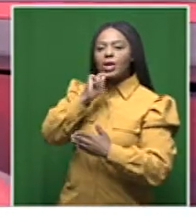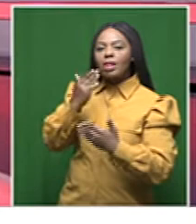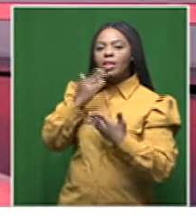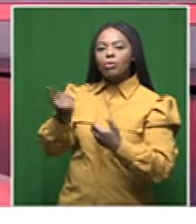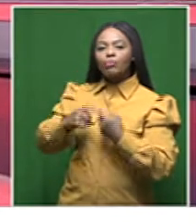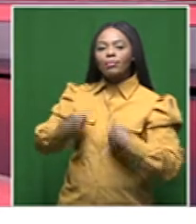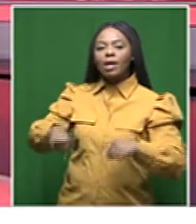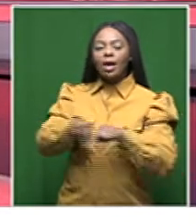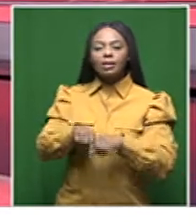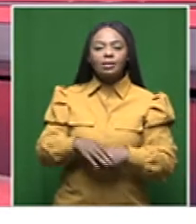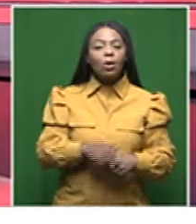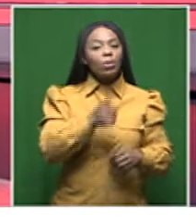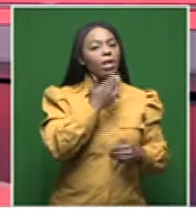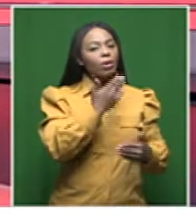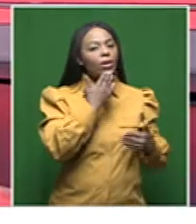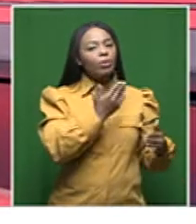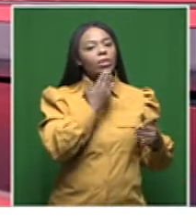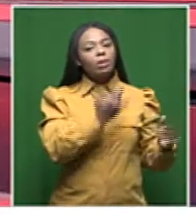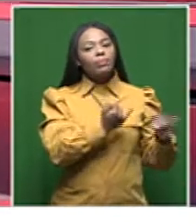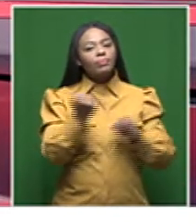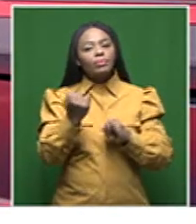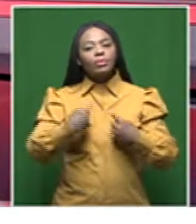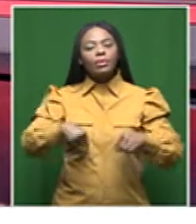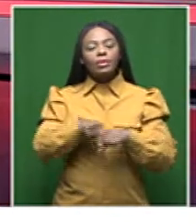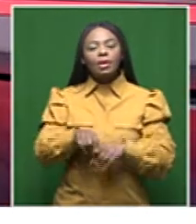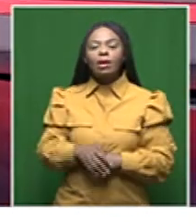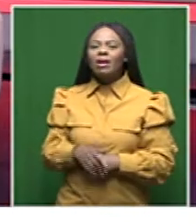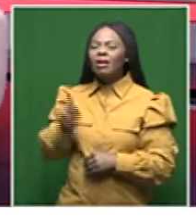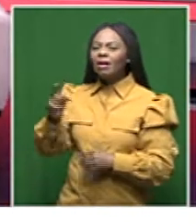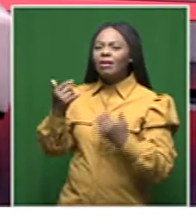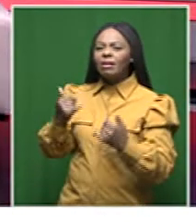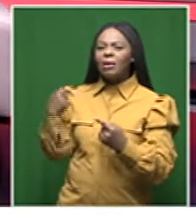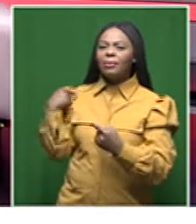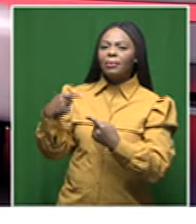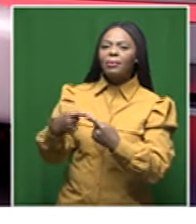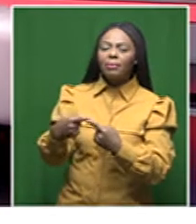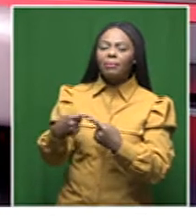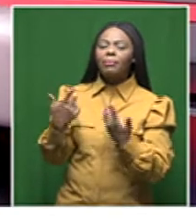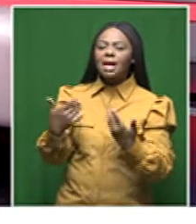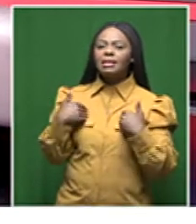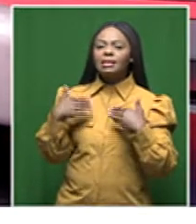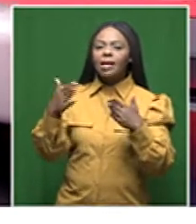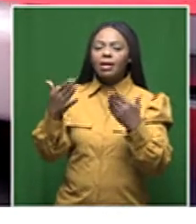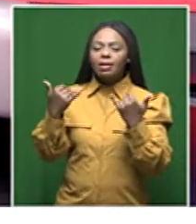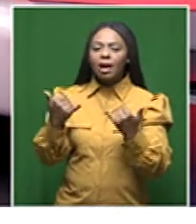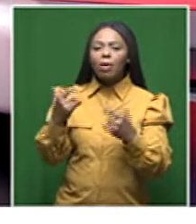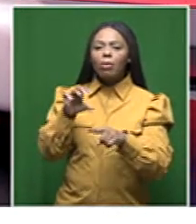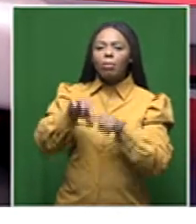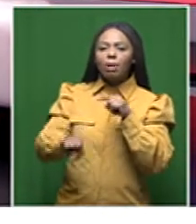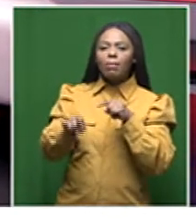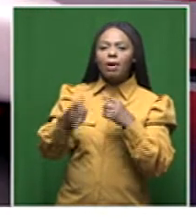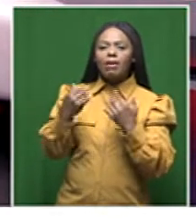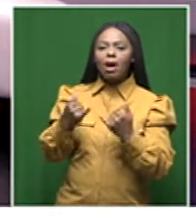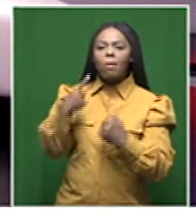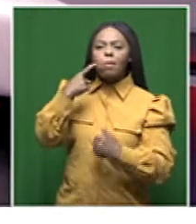Let's start with you, Pastor Zwane. Infertility. Can you take us through the journey that you had from the beginning, when you found out that, were